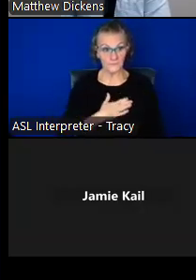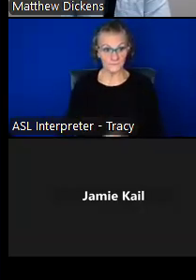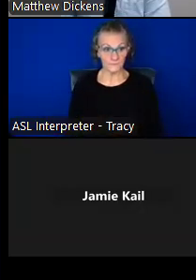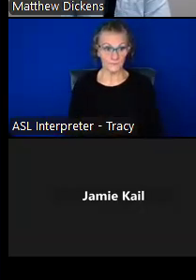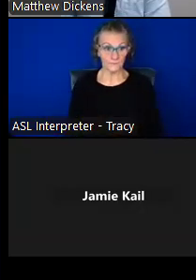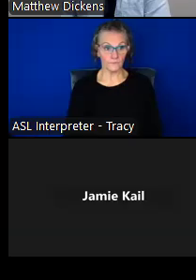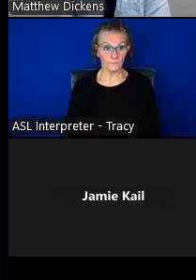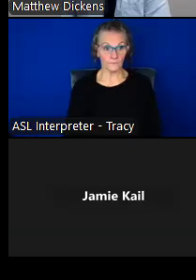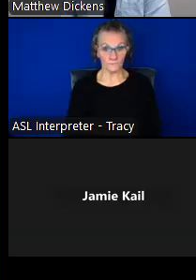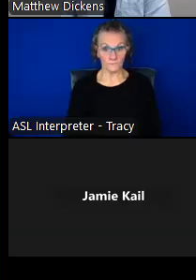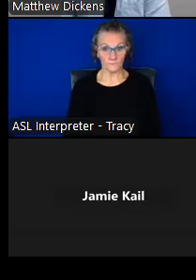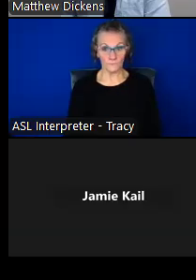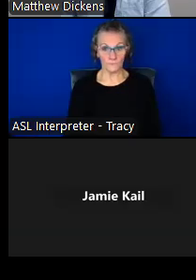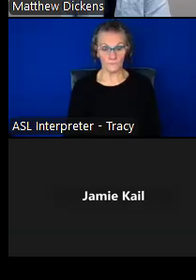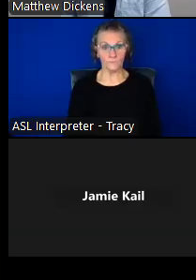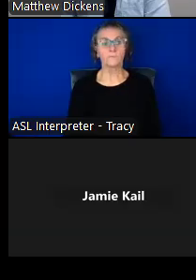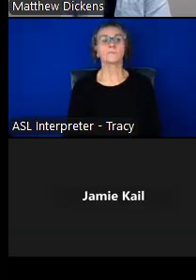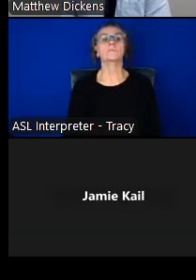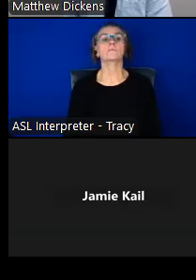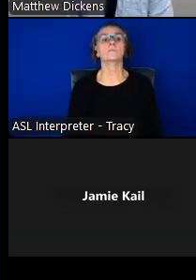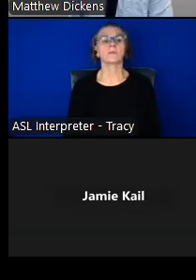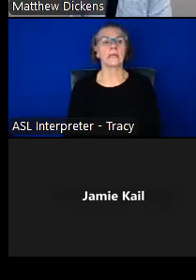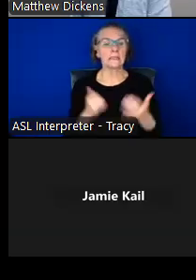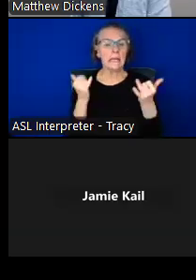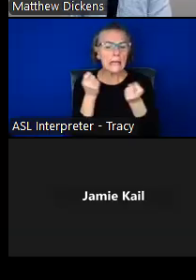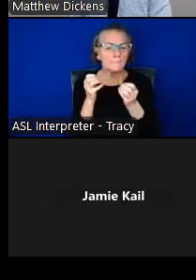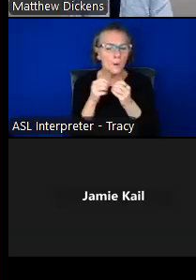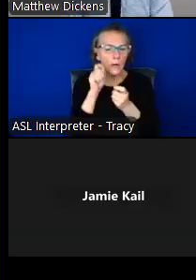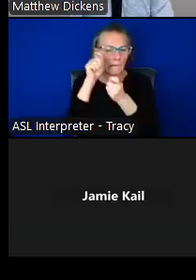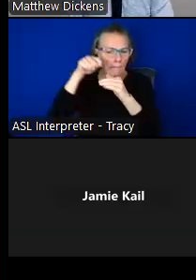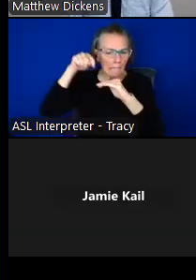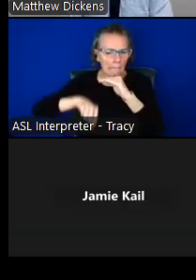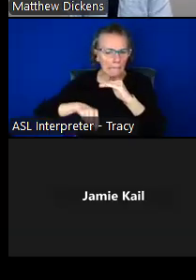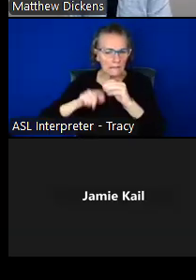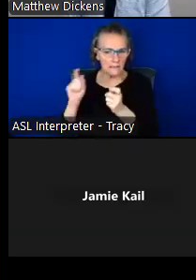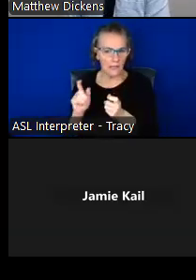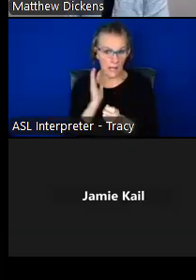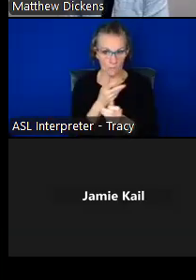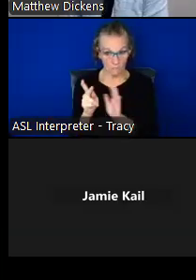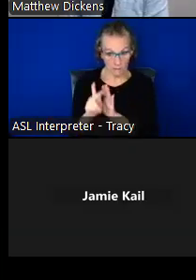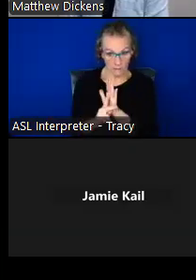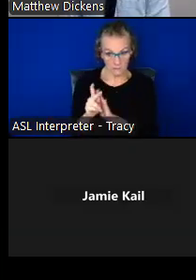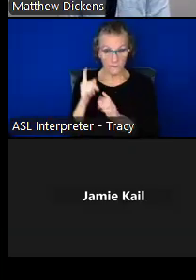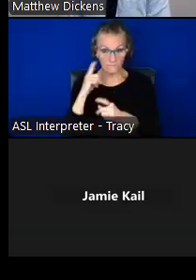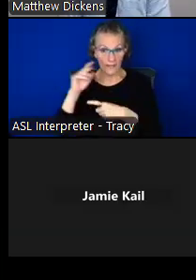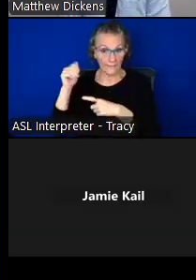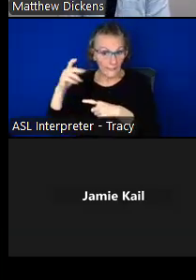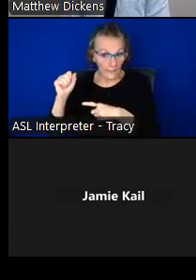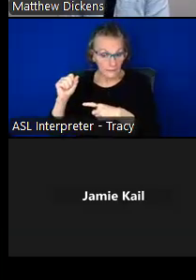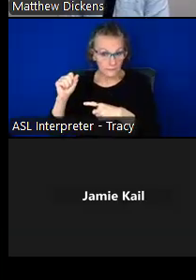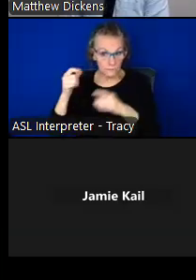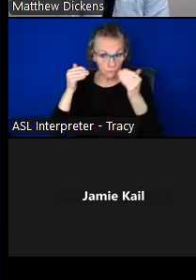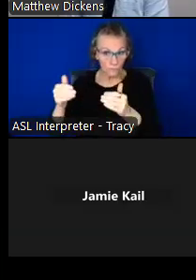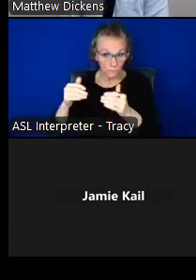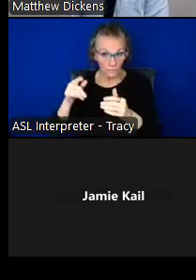So we're going to get a little bit more in depth into our policies. For APS to investigate, we